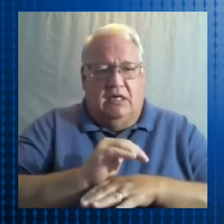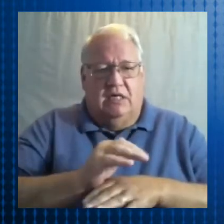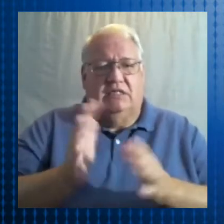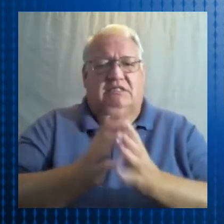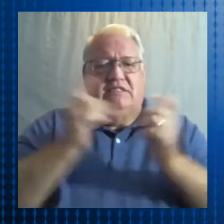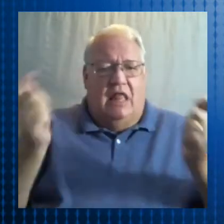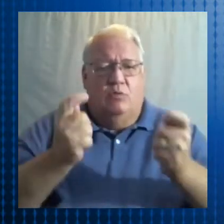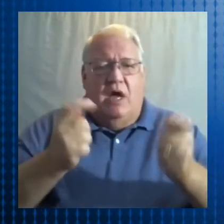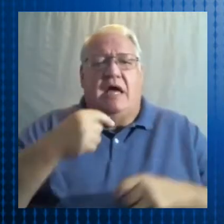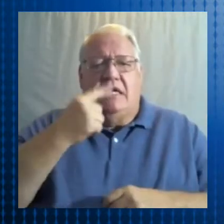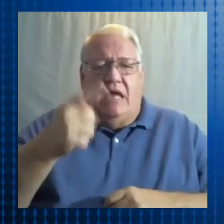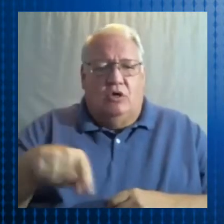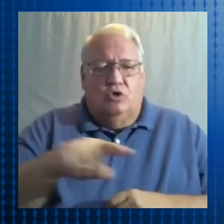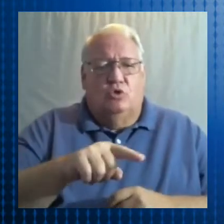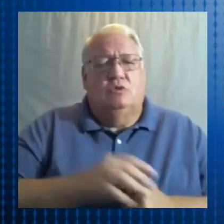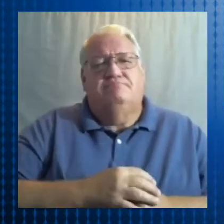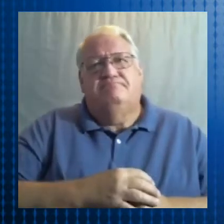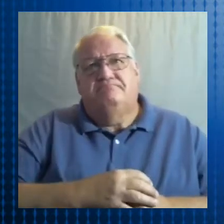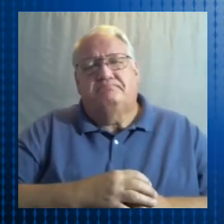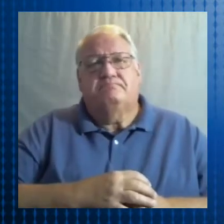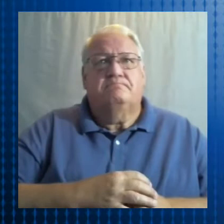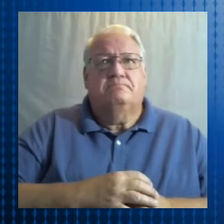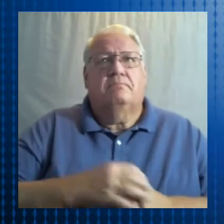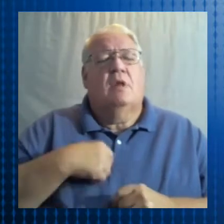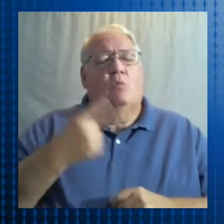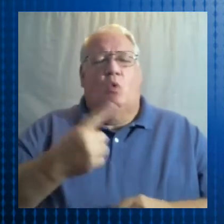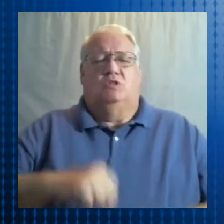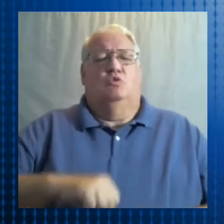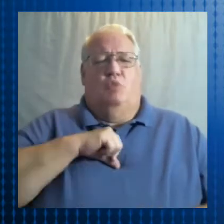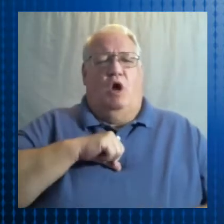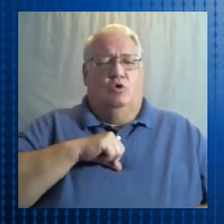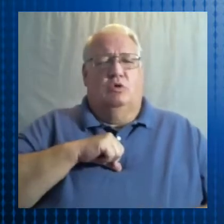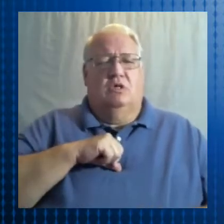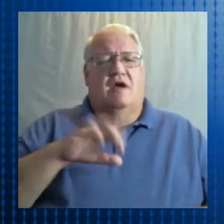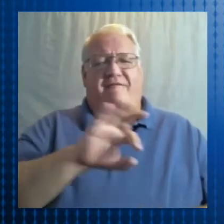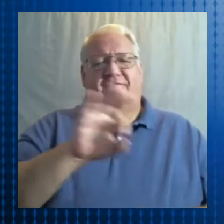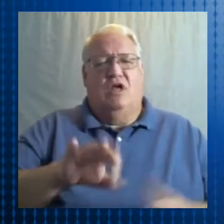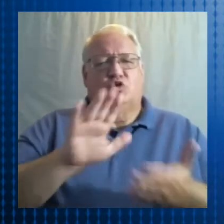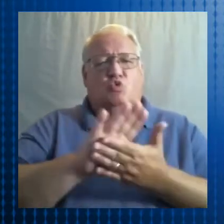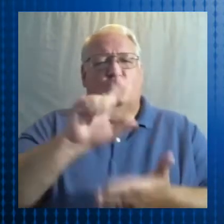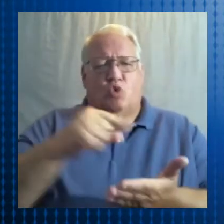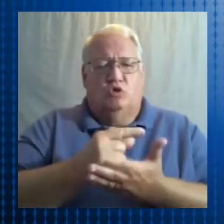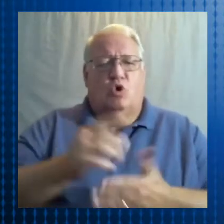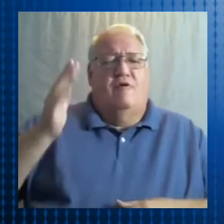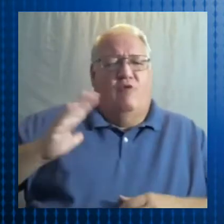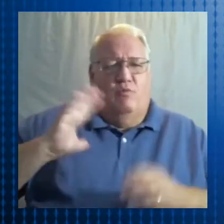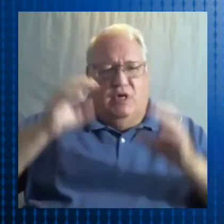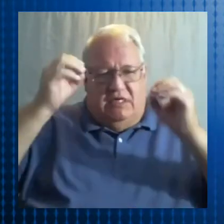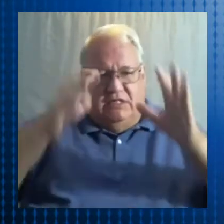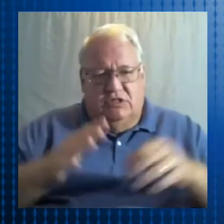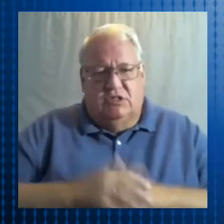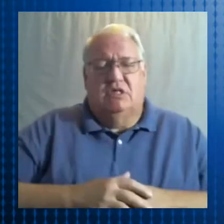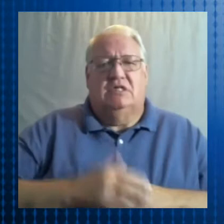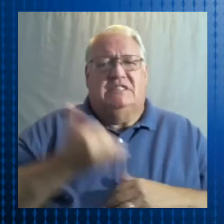tell you how I'm always proud to be a Flint Schools graduate, to be a former teacher, to be a Flint resident